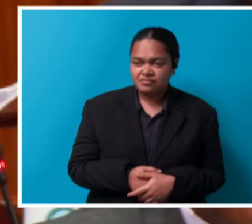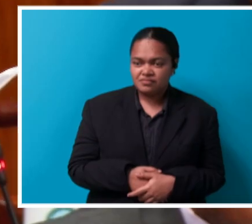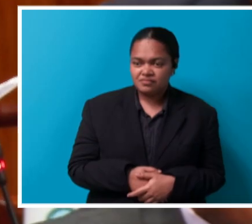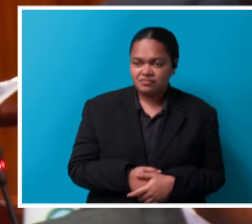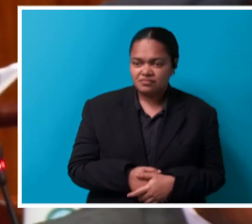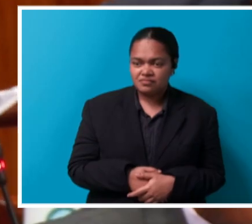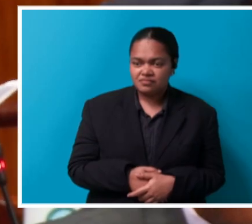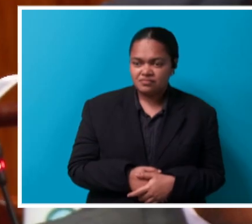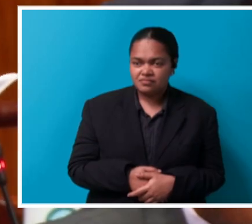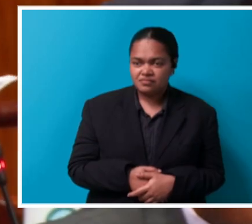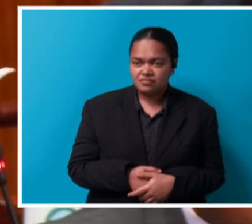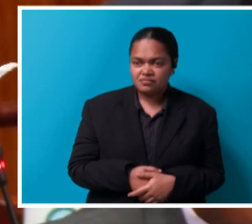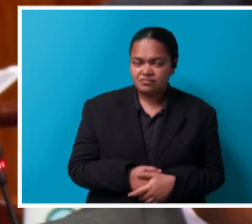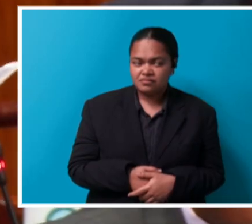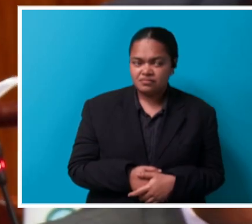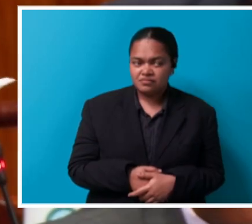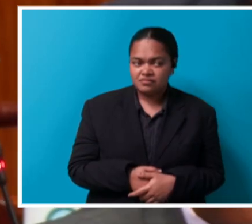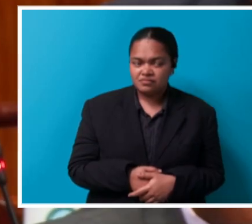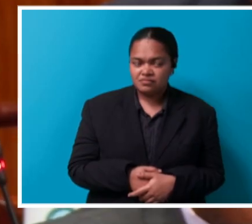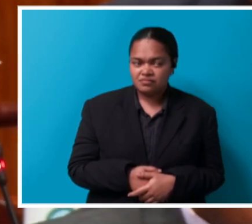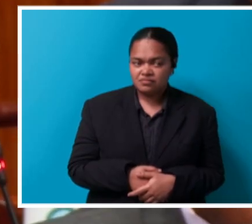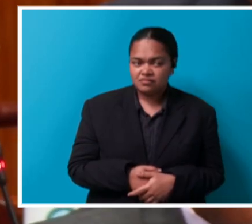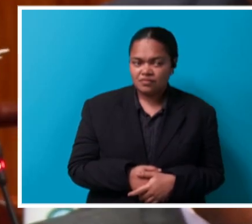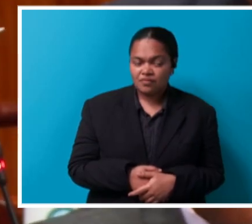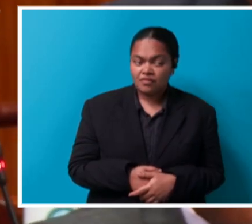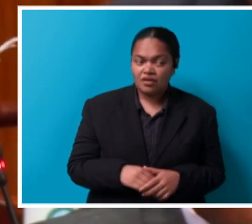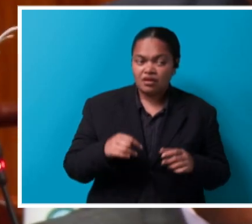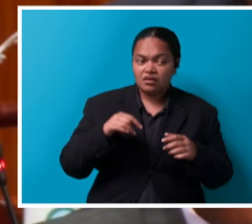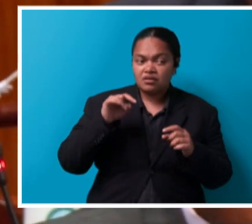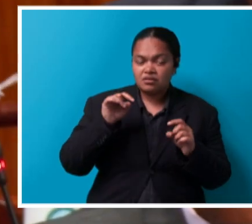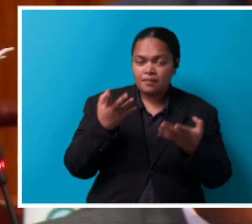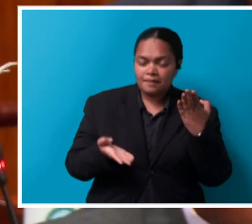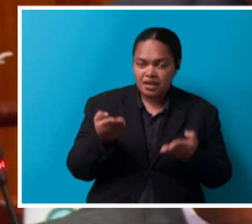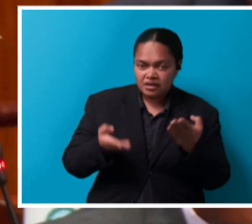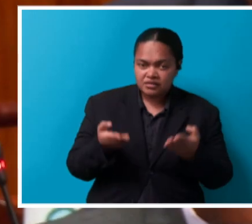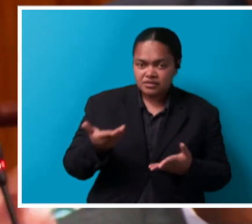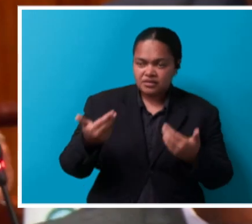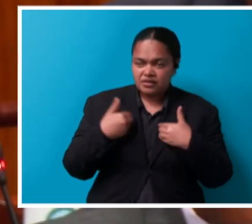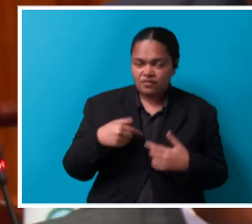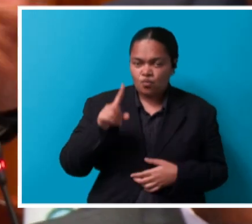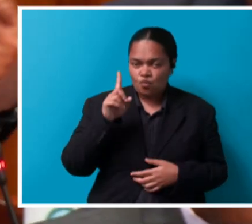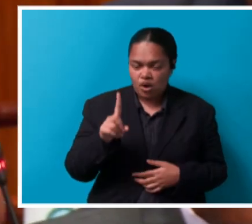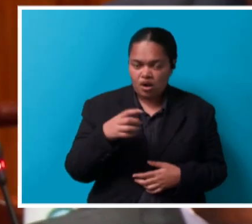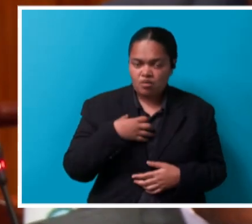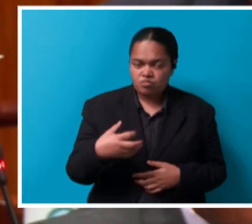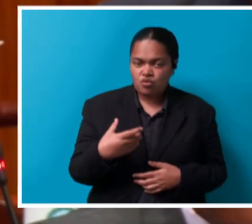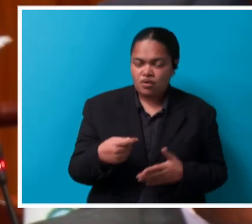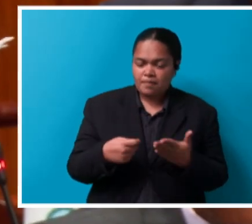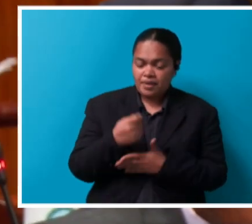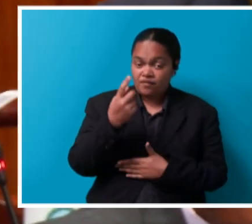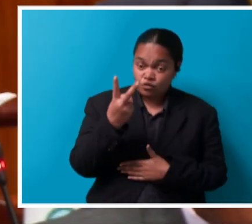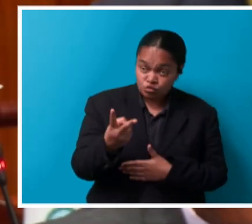And then we kept on pressurizing Australia to balance it and give us one more so that we pay for 2 and they pay for